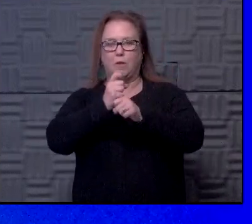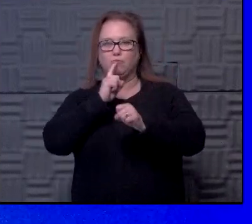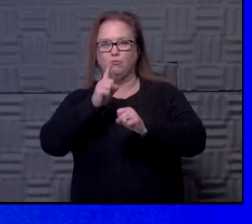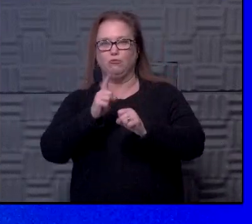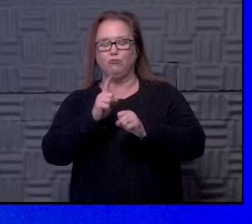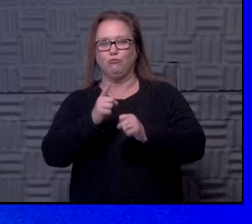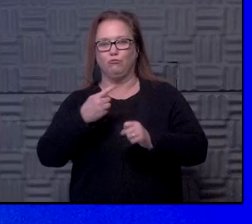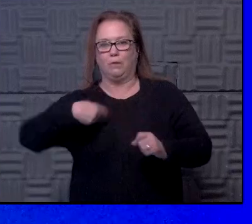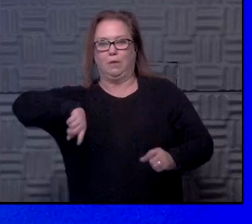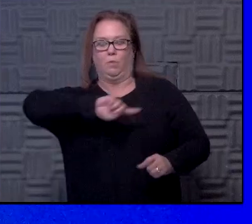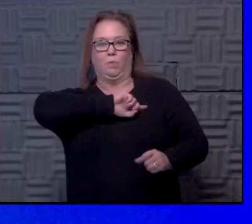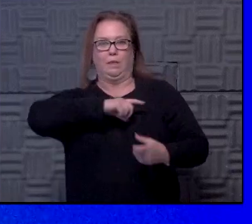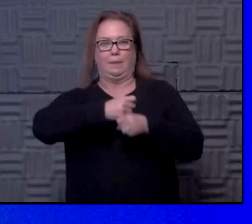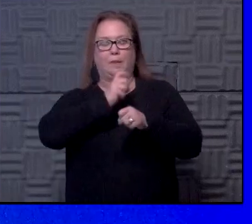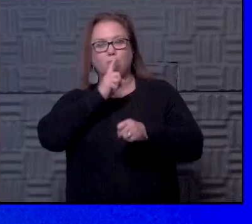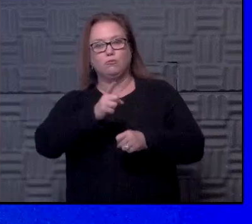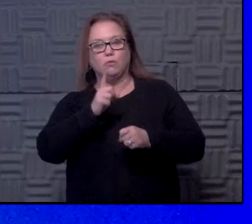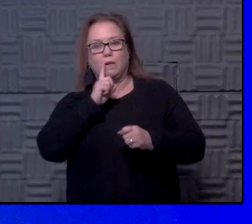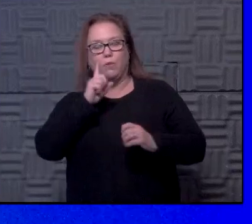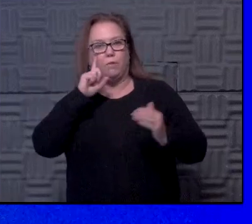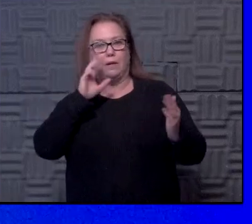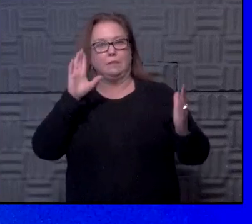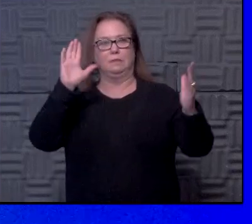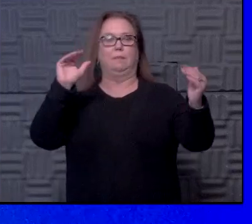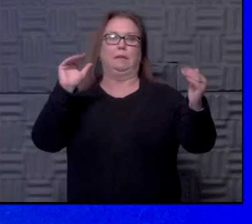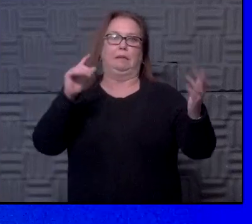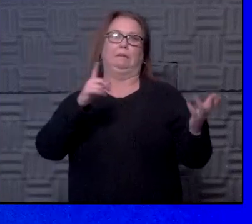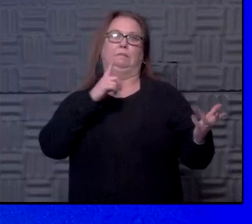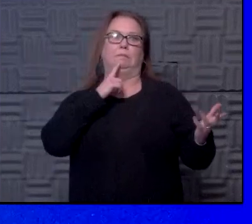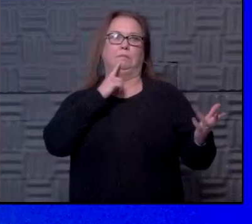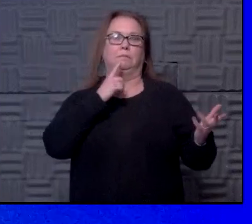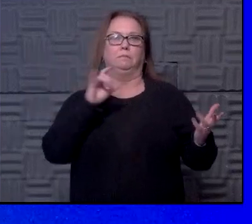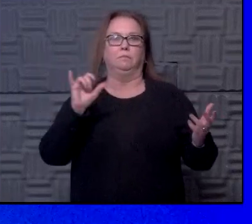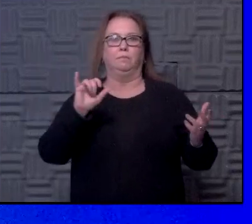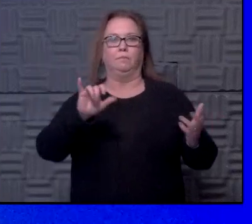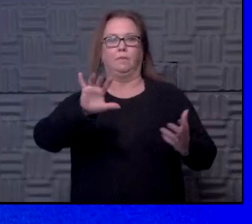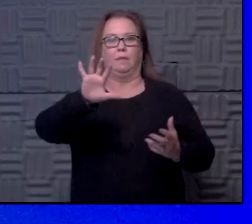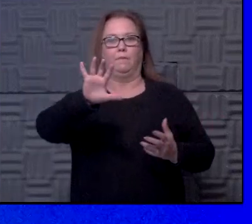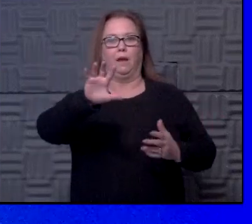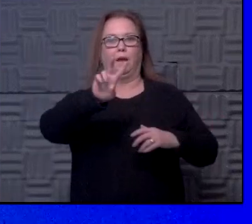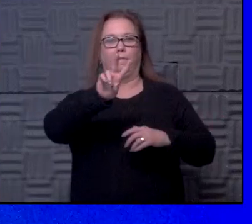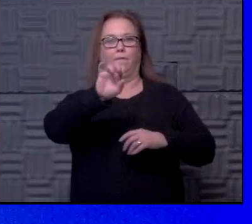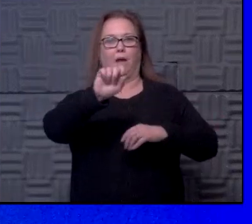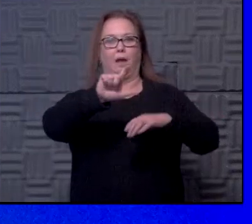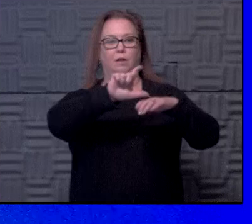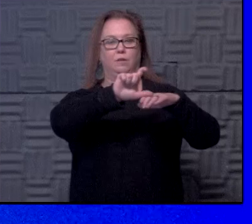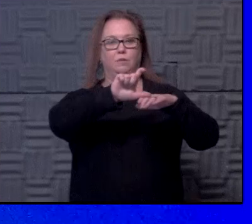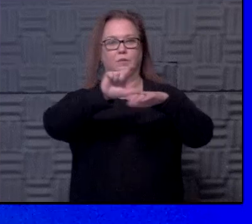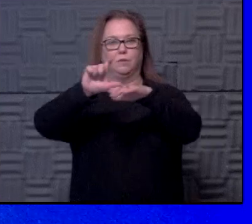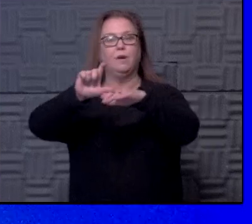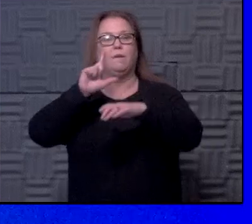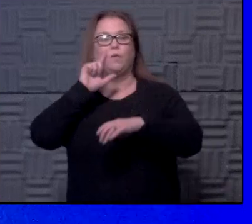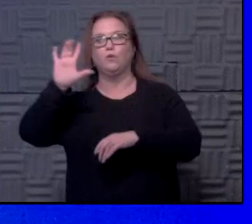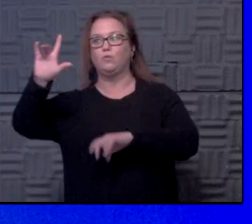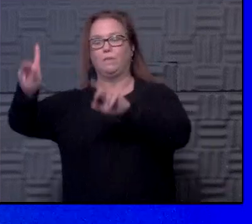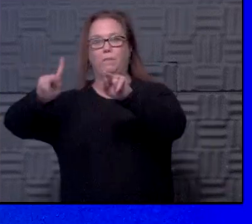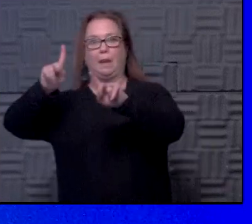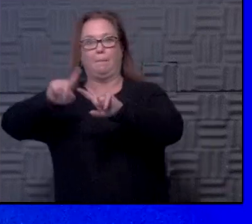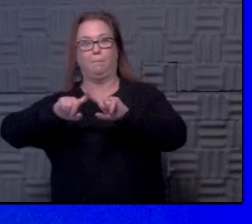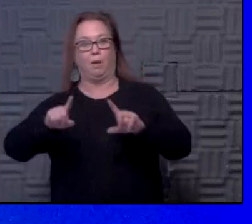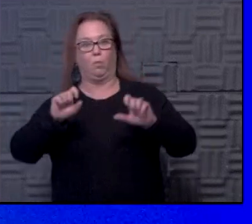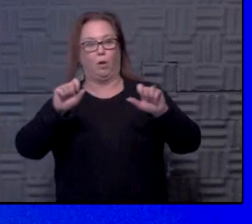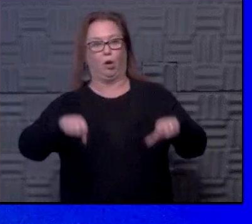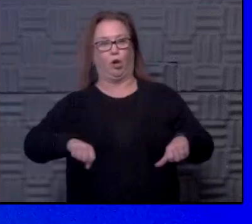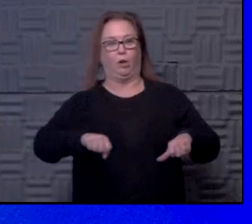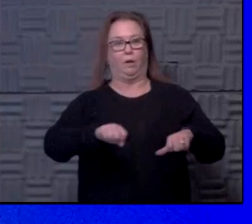on the back end, if we were expecting, let's just say, 5 vials to vaccinate 25 people, but we were actually able